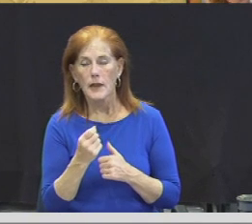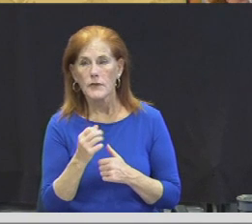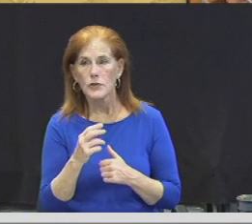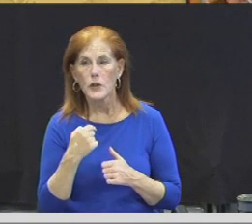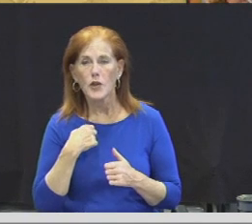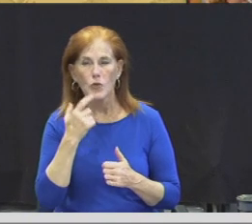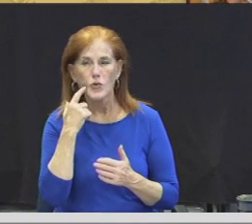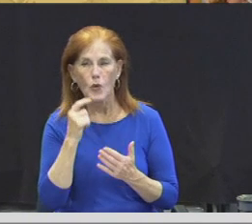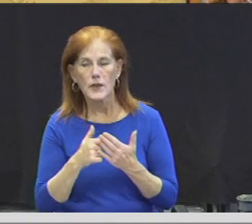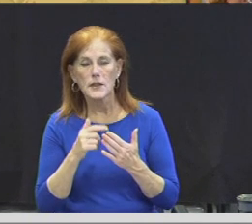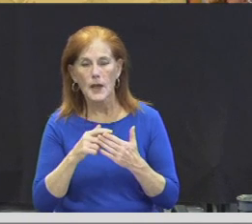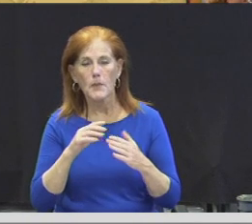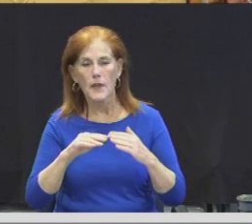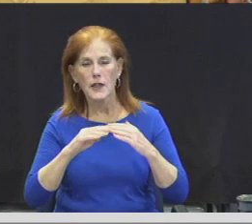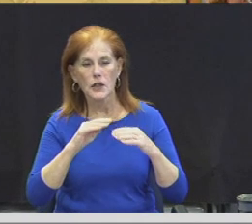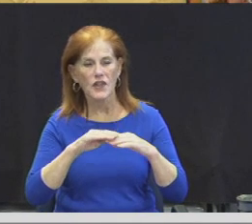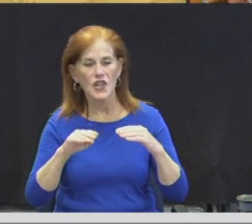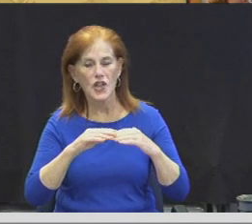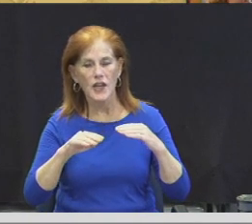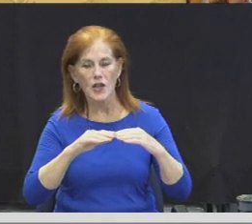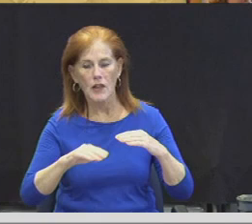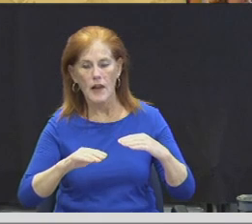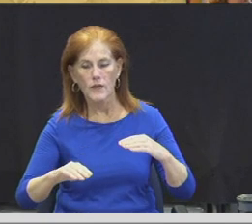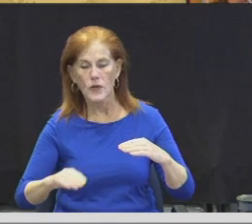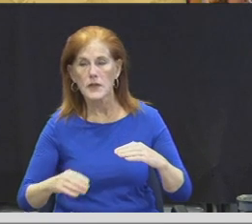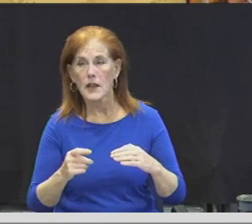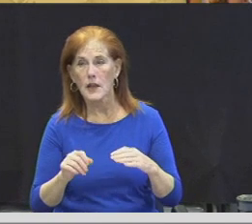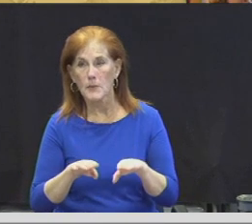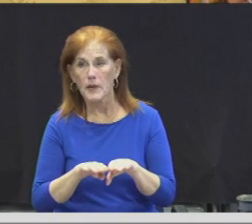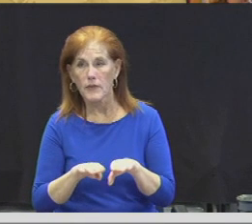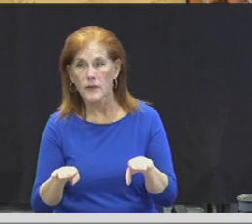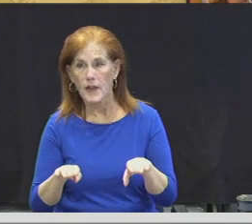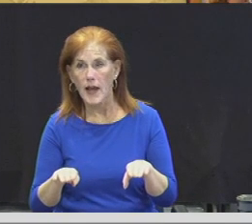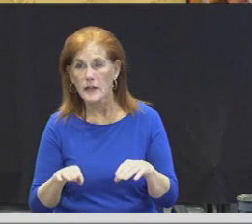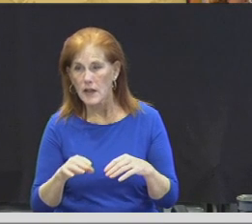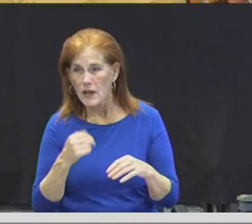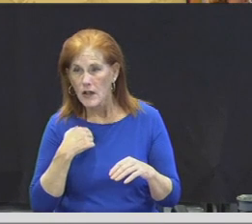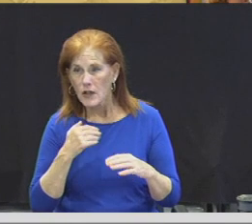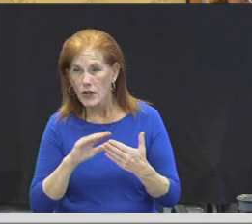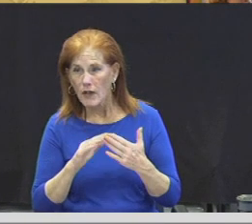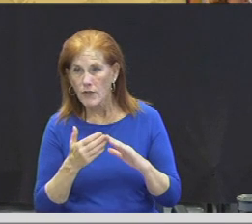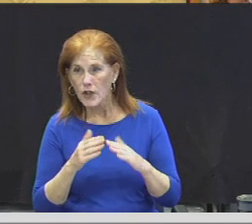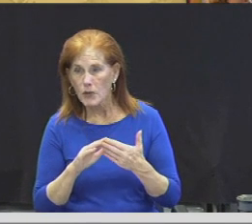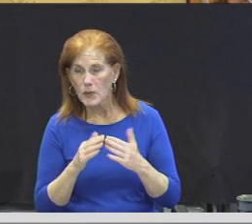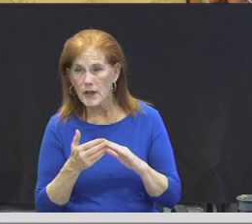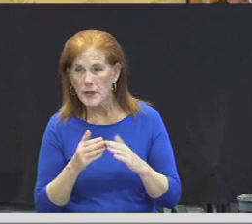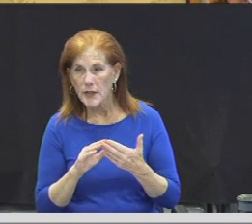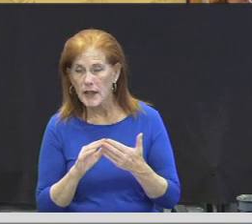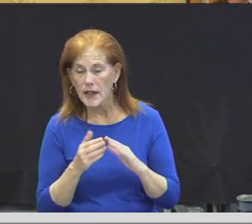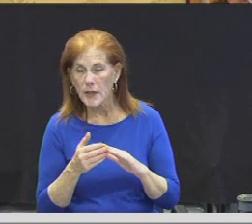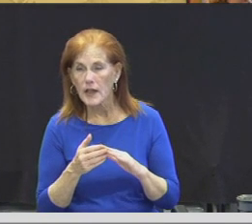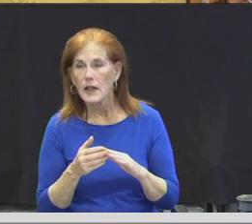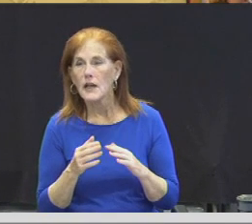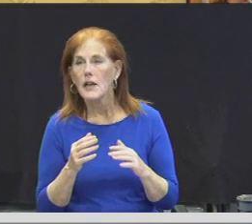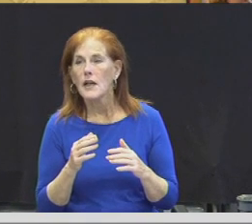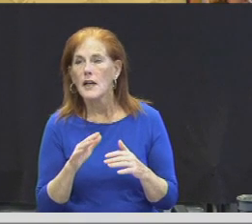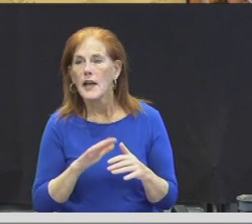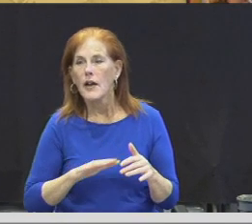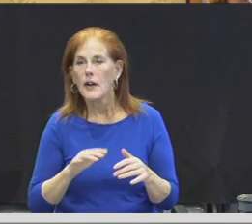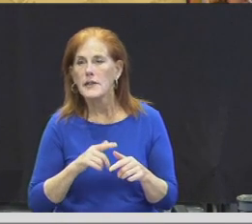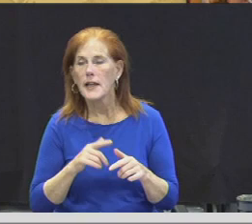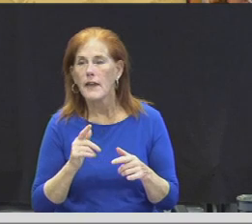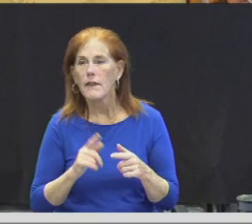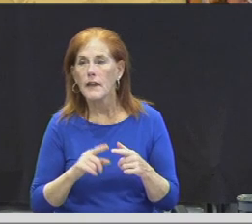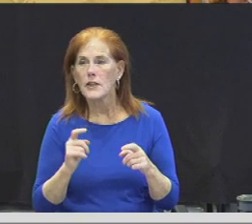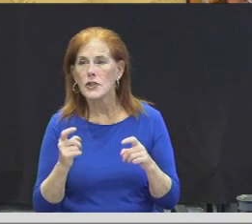grade change. Really, there's a little bit of a flat zone where we have this community swings, you'll see in renderings, and then the grade transition